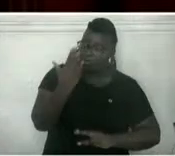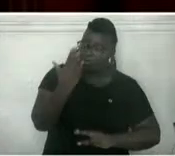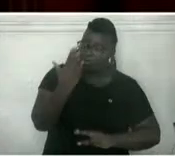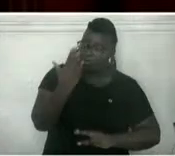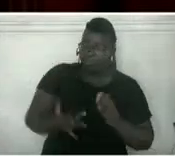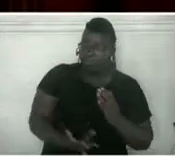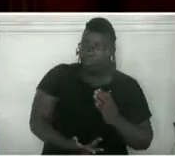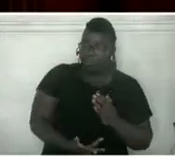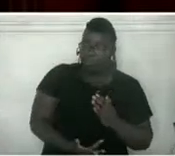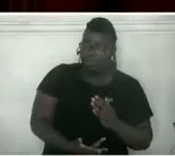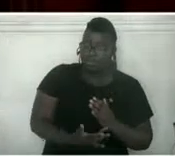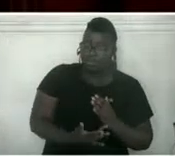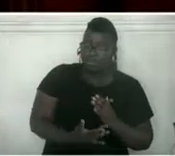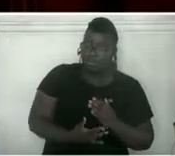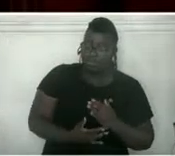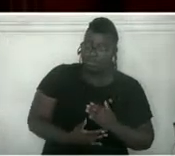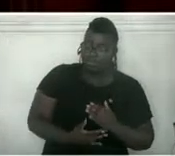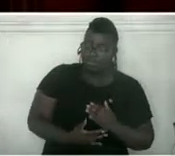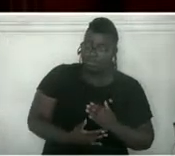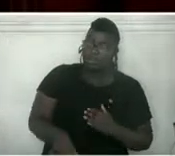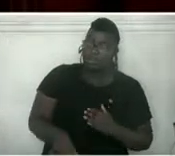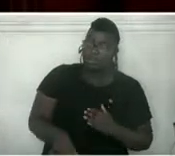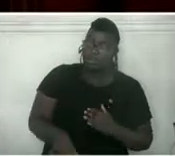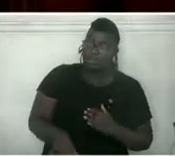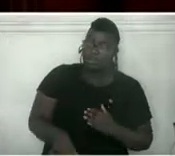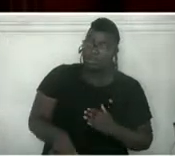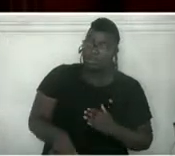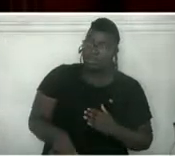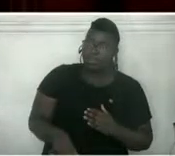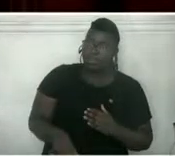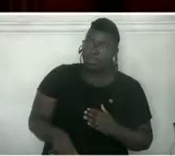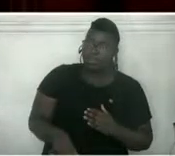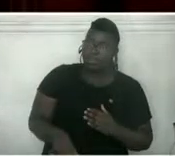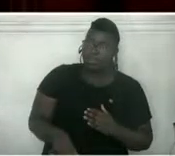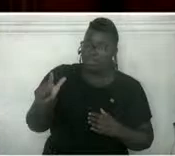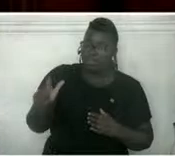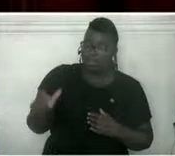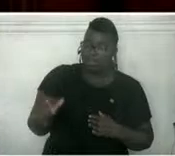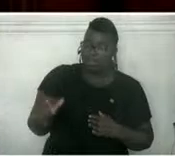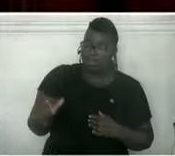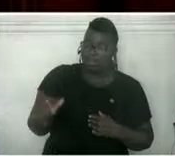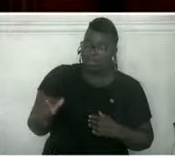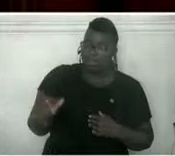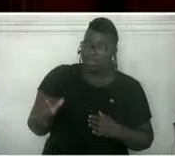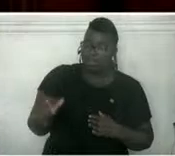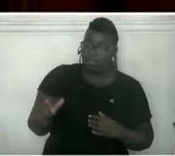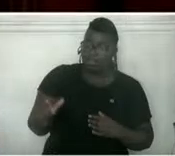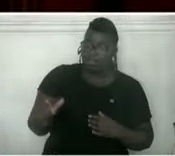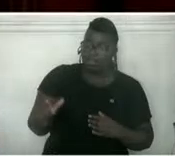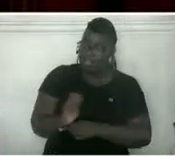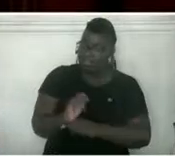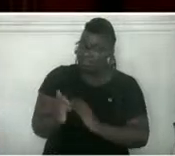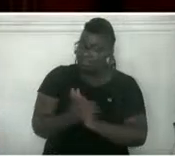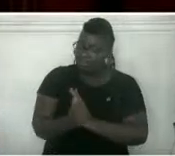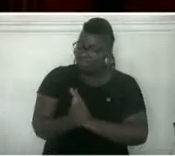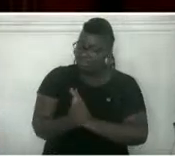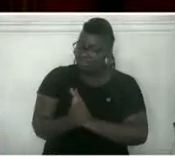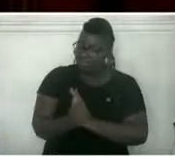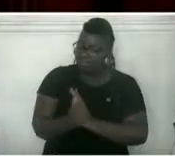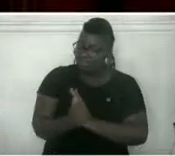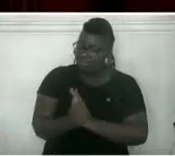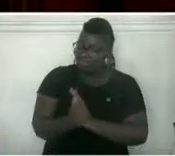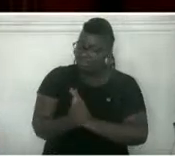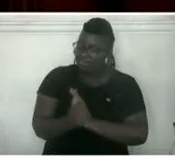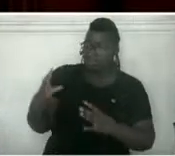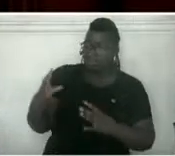technical vocational, and technical occupational streams. Among these will be an